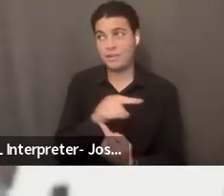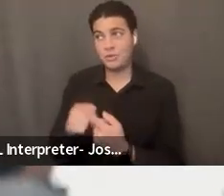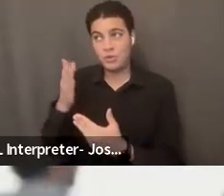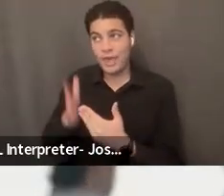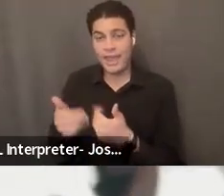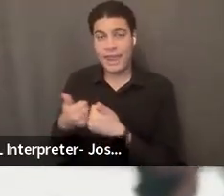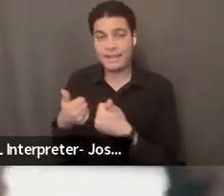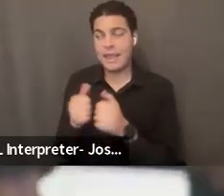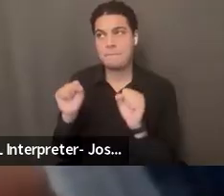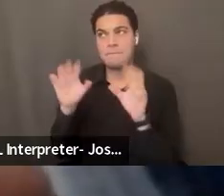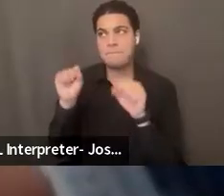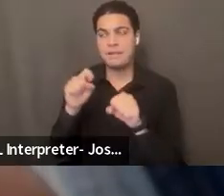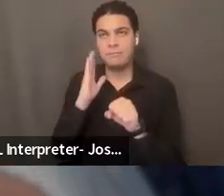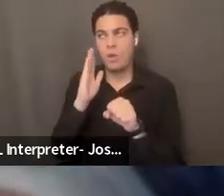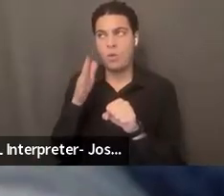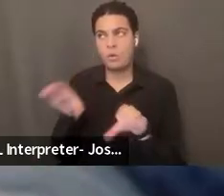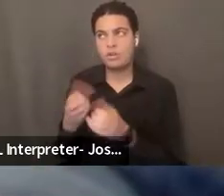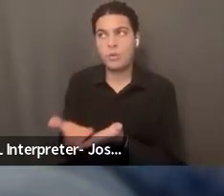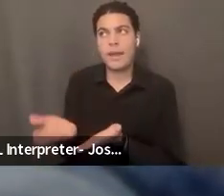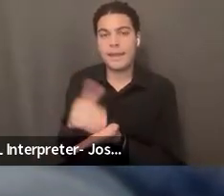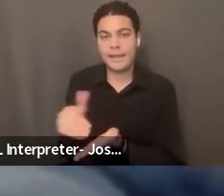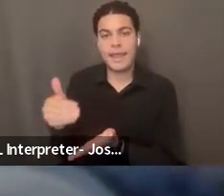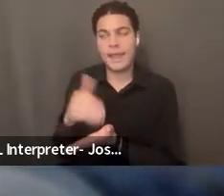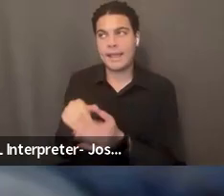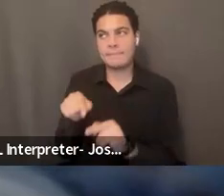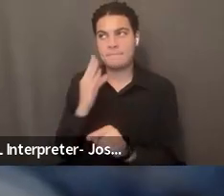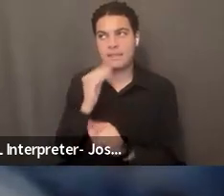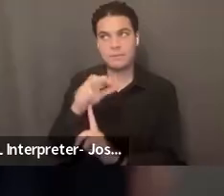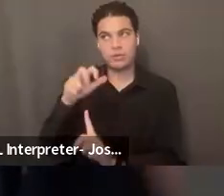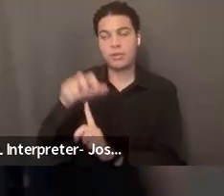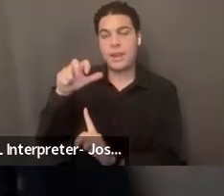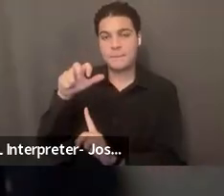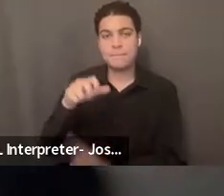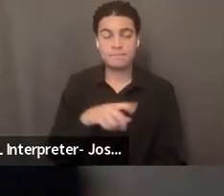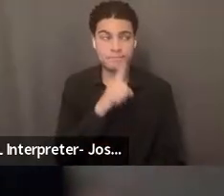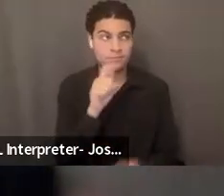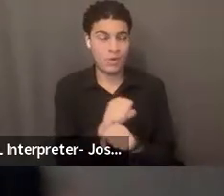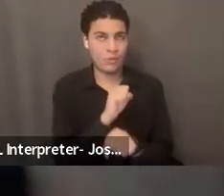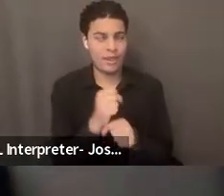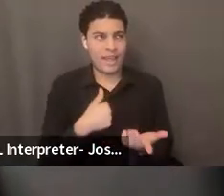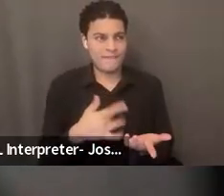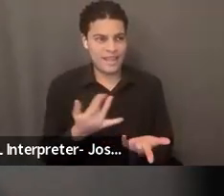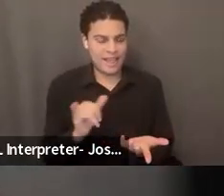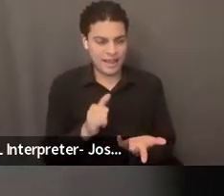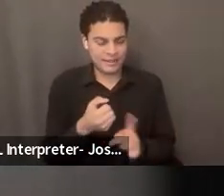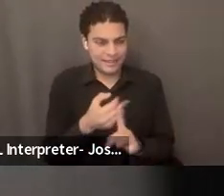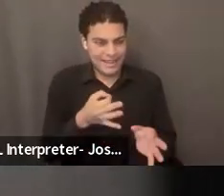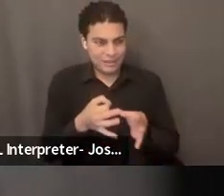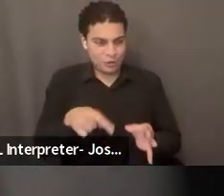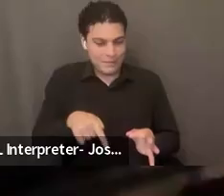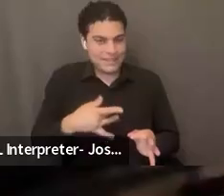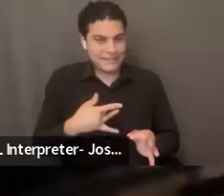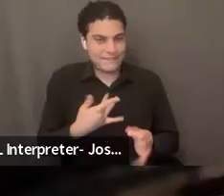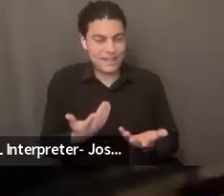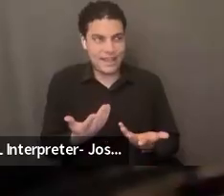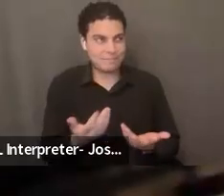problem. This was a great experience. There's just no words to really describe. I just want to thank Touch